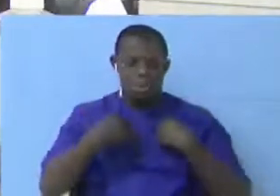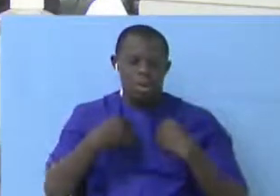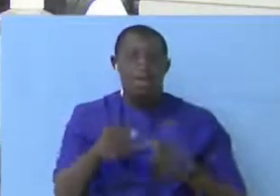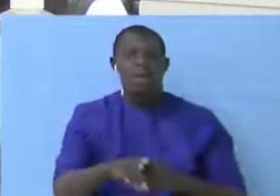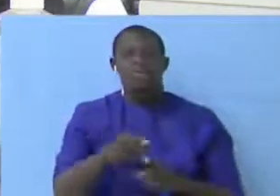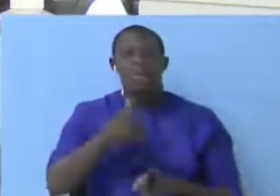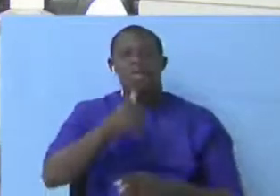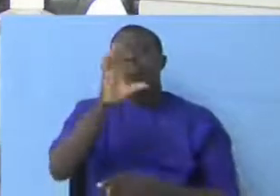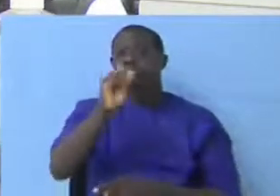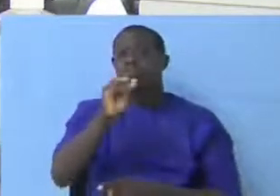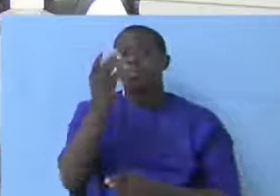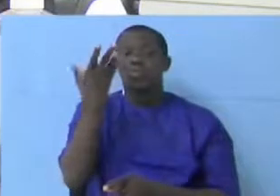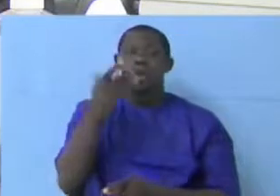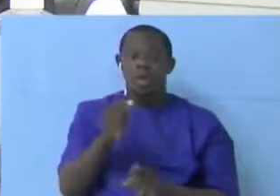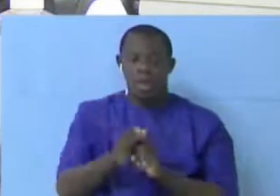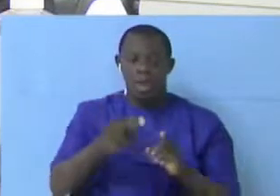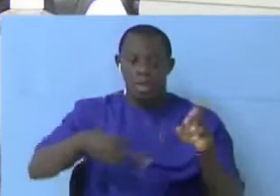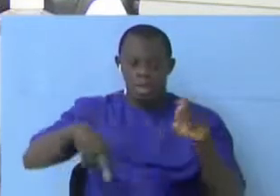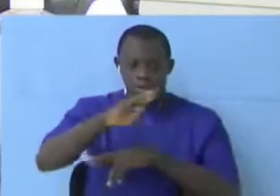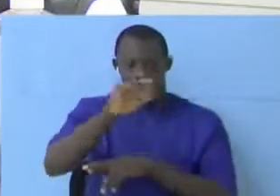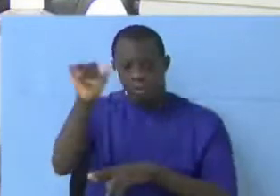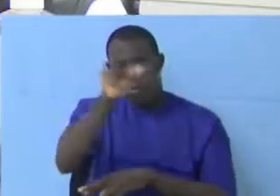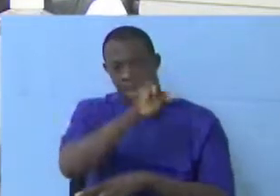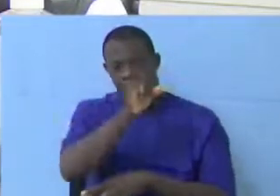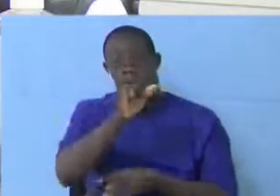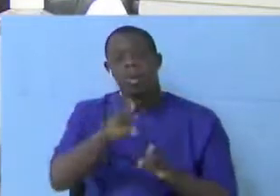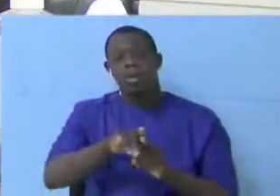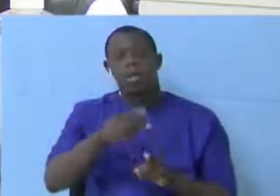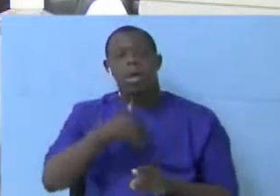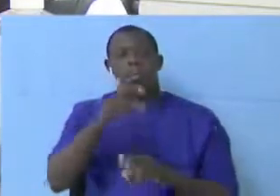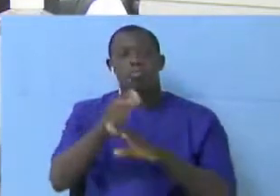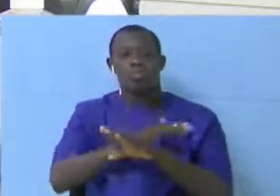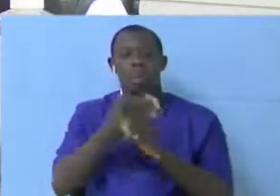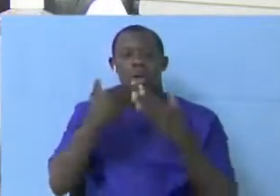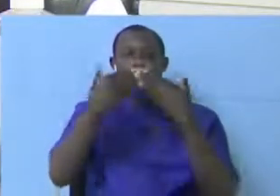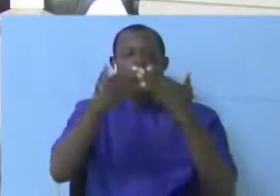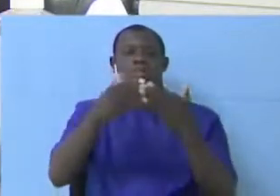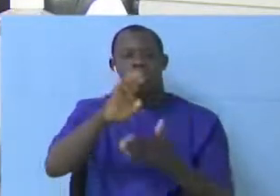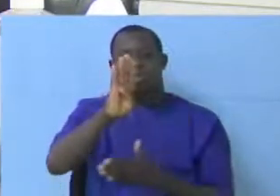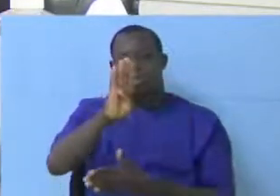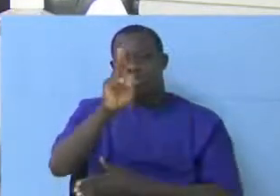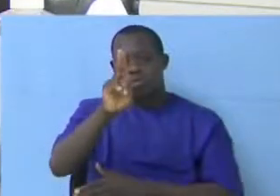did that. When I came back, I was told Buba have escaped.